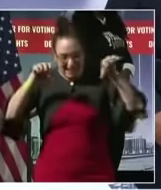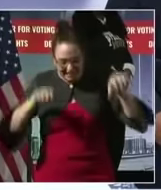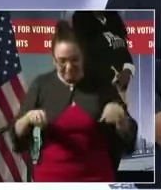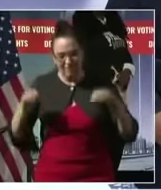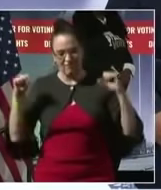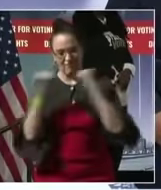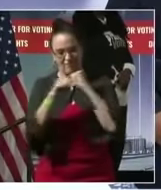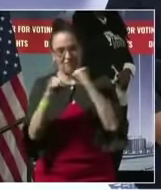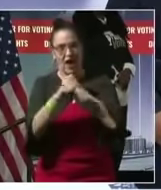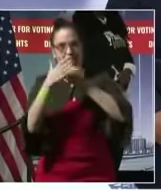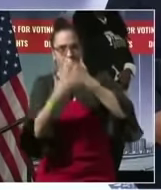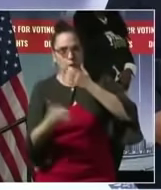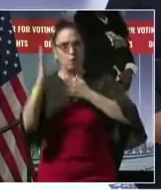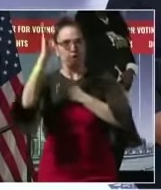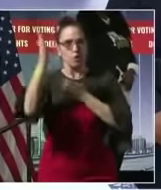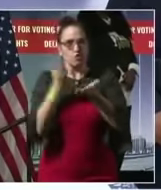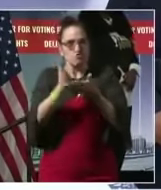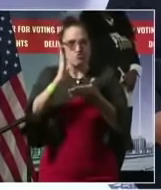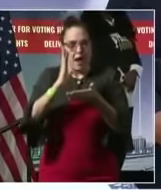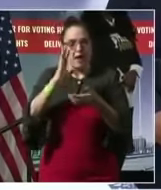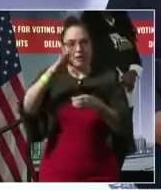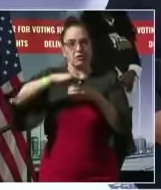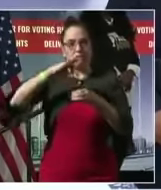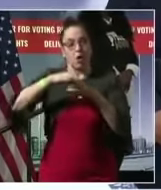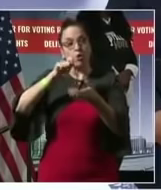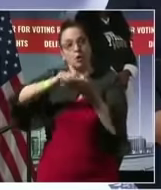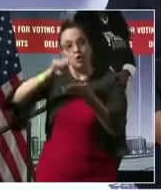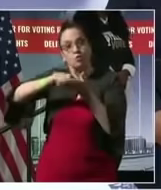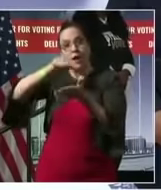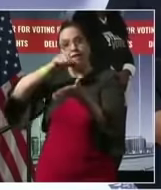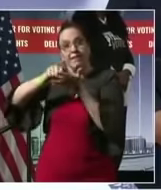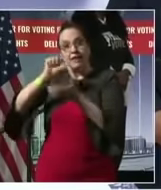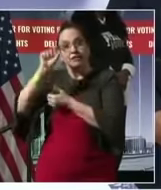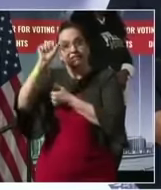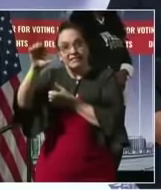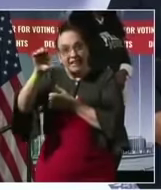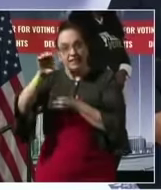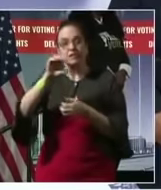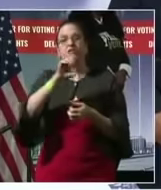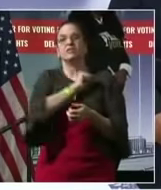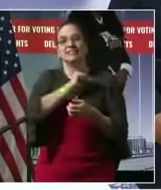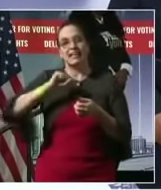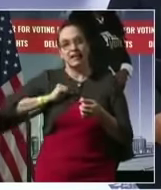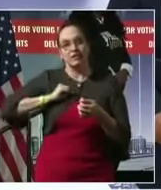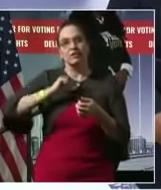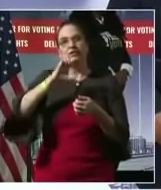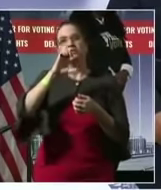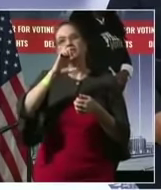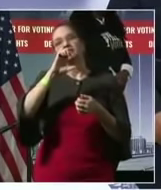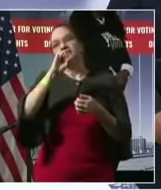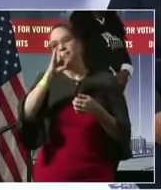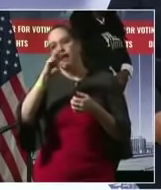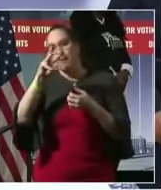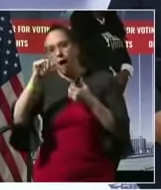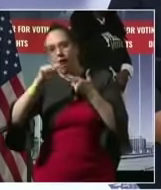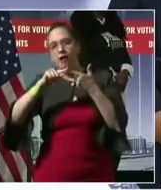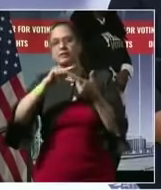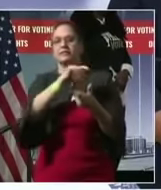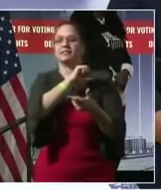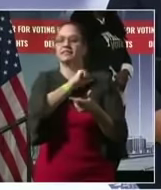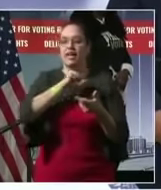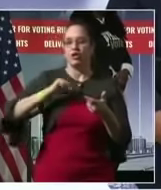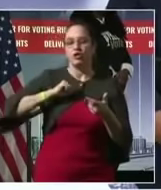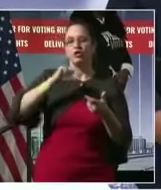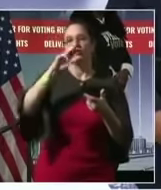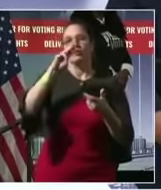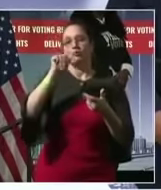vote. You can write a letter to Senator Sinema and Senator Manchin. You can call their offices and